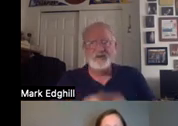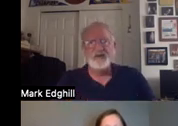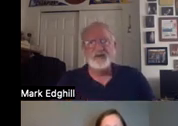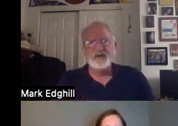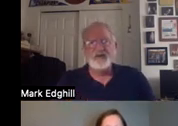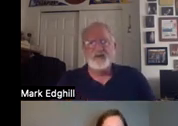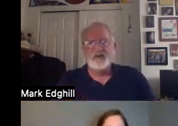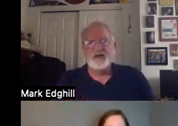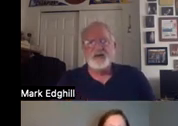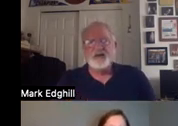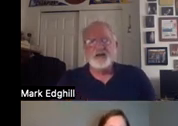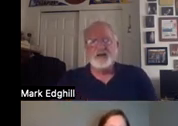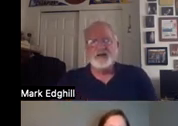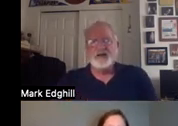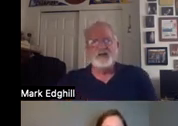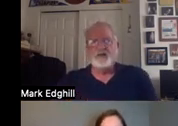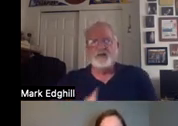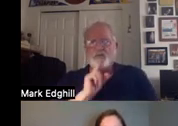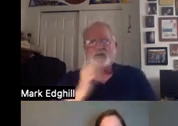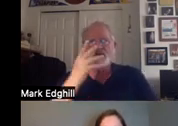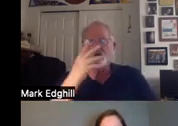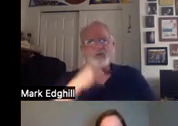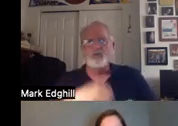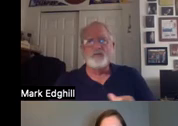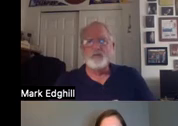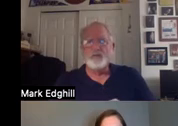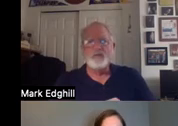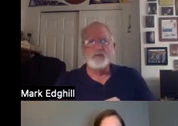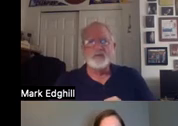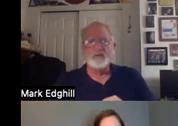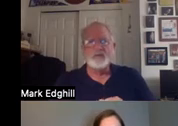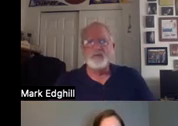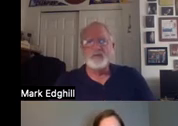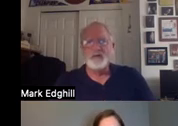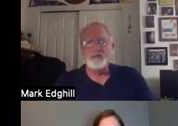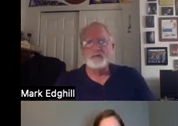won first place in this competition. It was just beautiful.